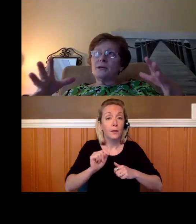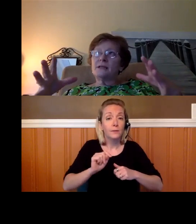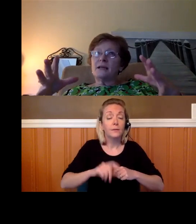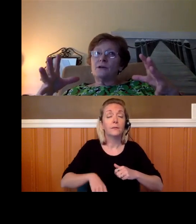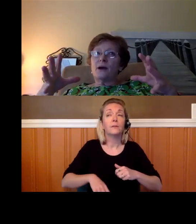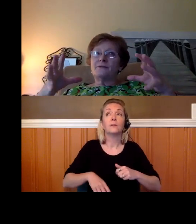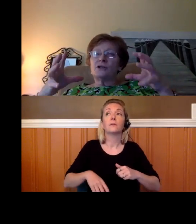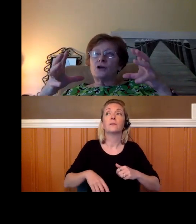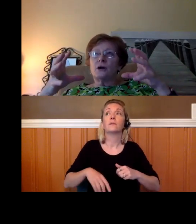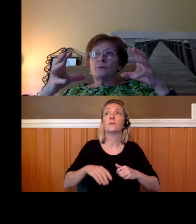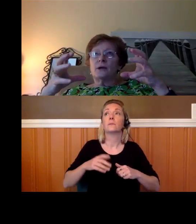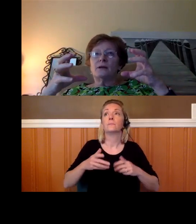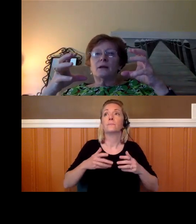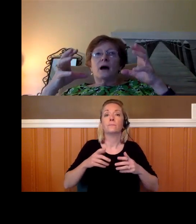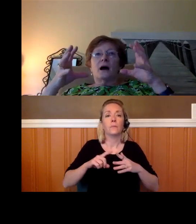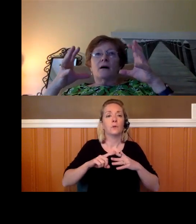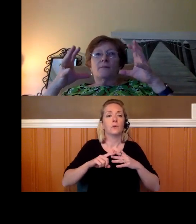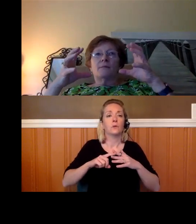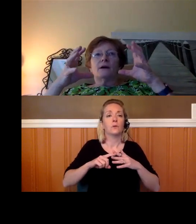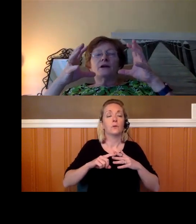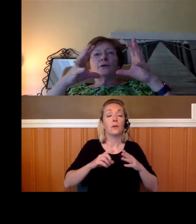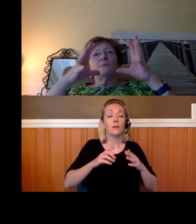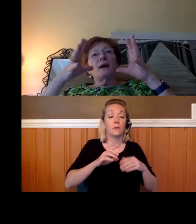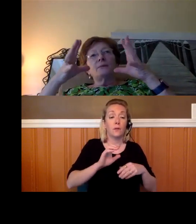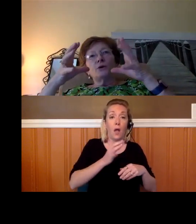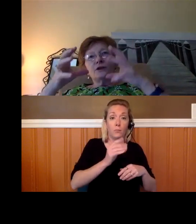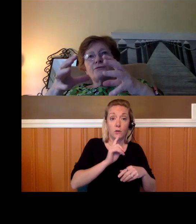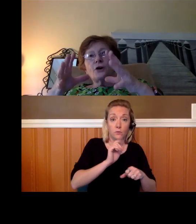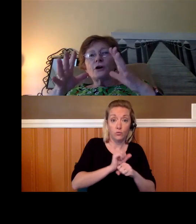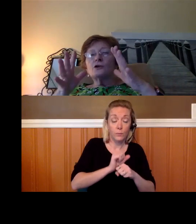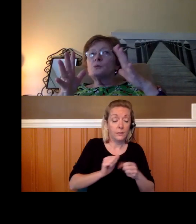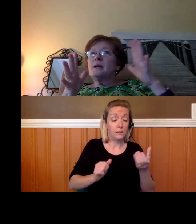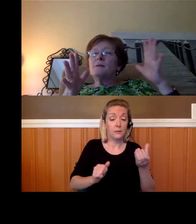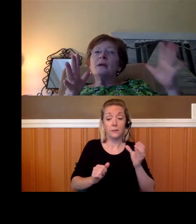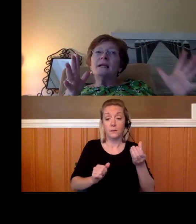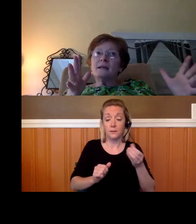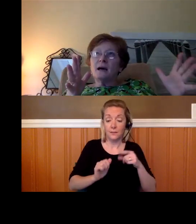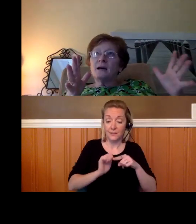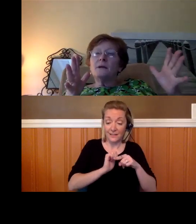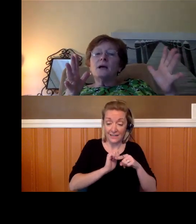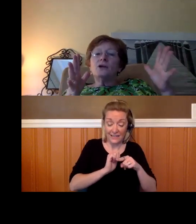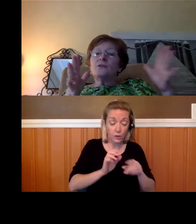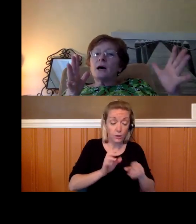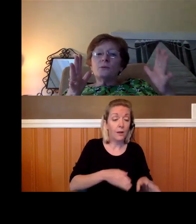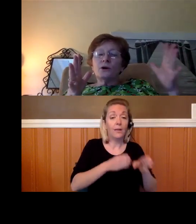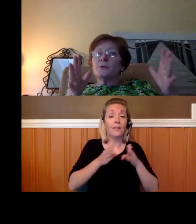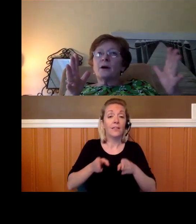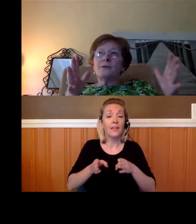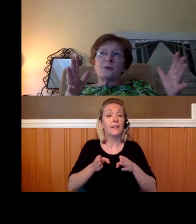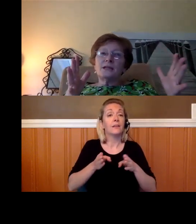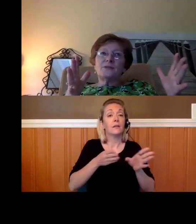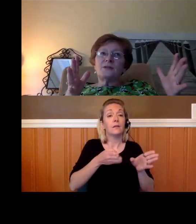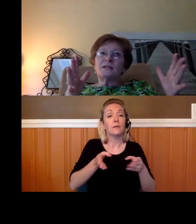with, then maybe move into photos. But in the meantime, you've got to work with other ways for these guys to be able